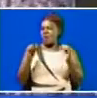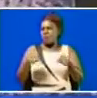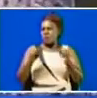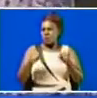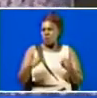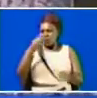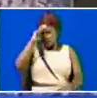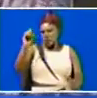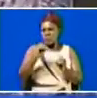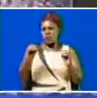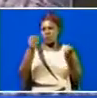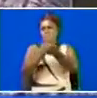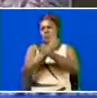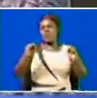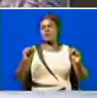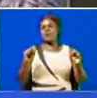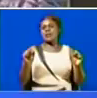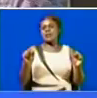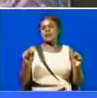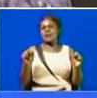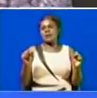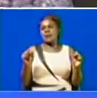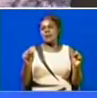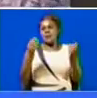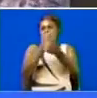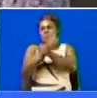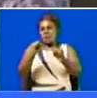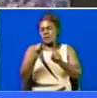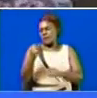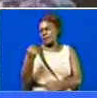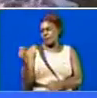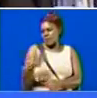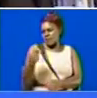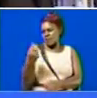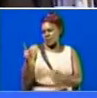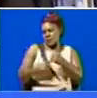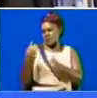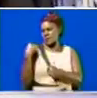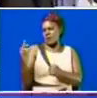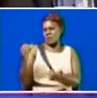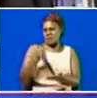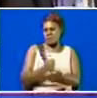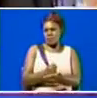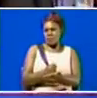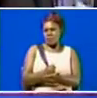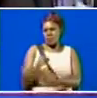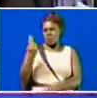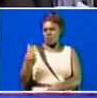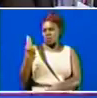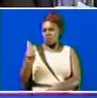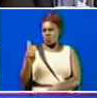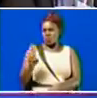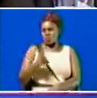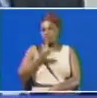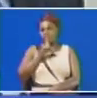willing to disrespect the president to this extent? The president just got elected less than 6 months ago. But while Kenyatta appears to have reserved